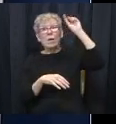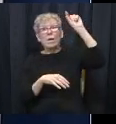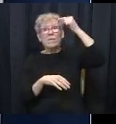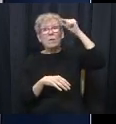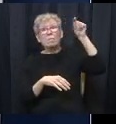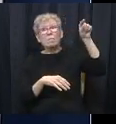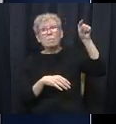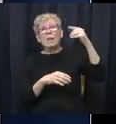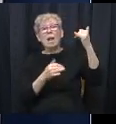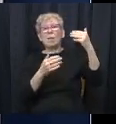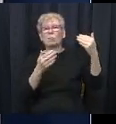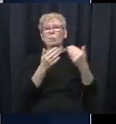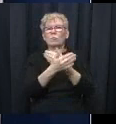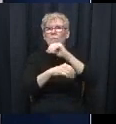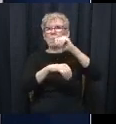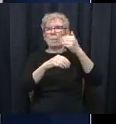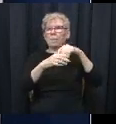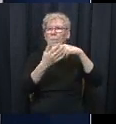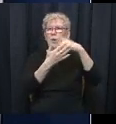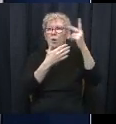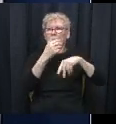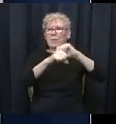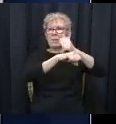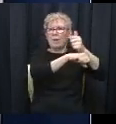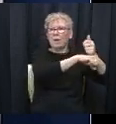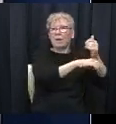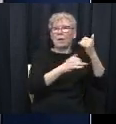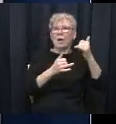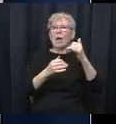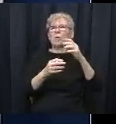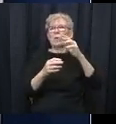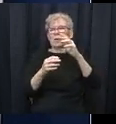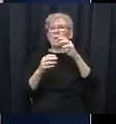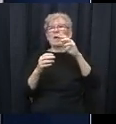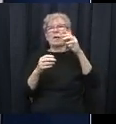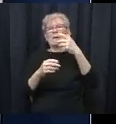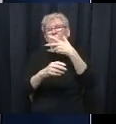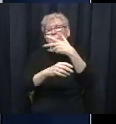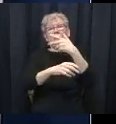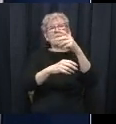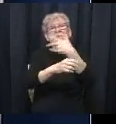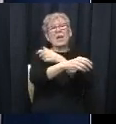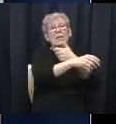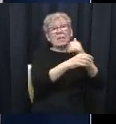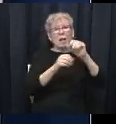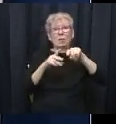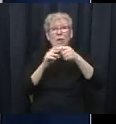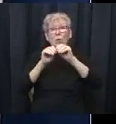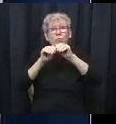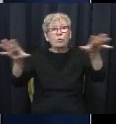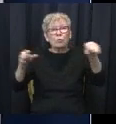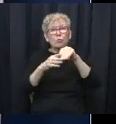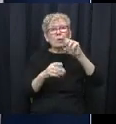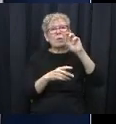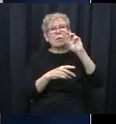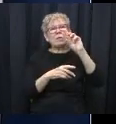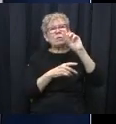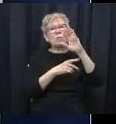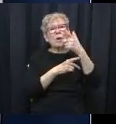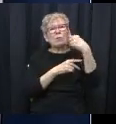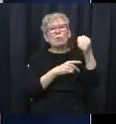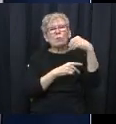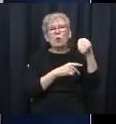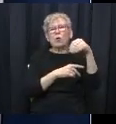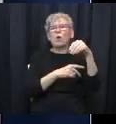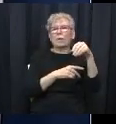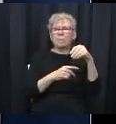So all good news, but again, we still don't have that visibility into March and April. I think that was the other part of your question. And we look